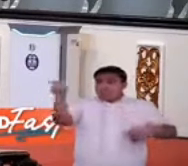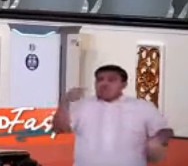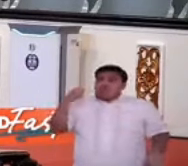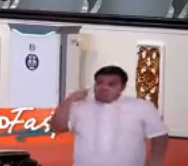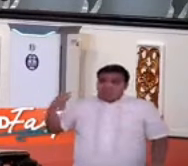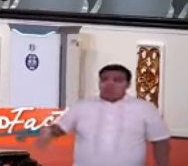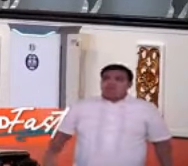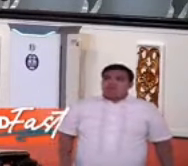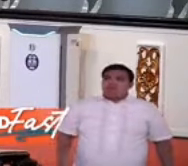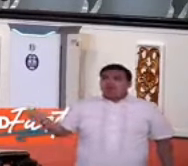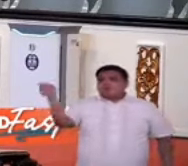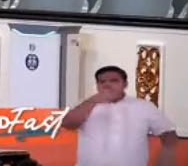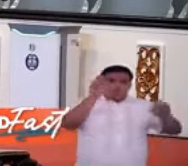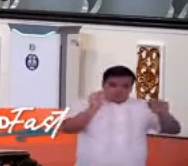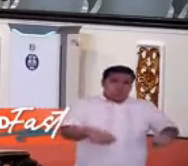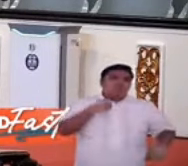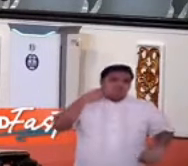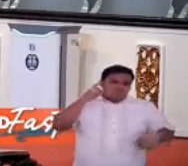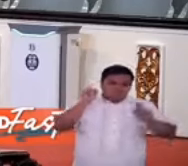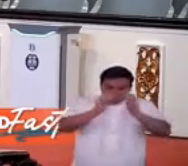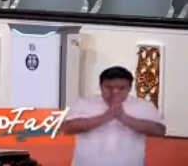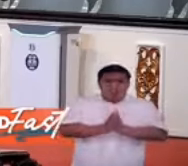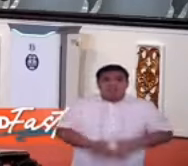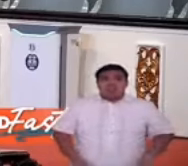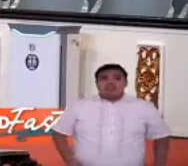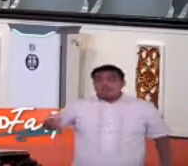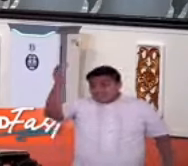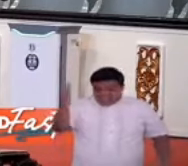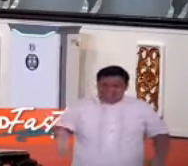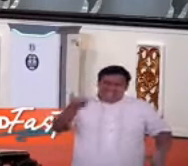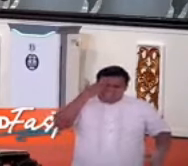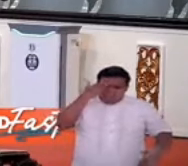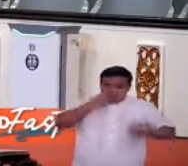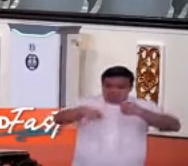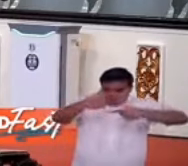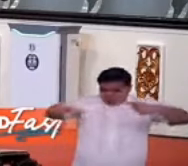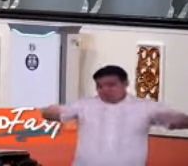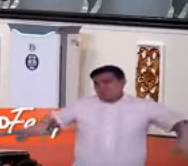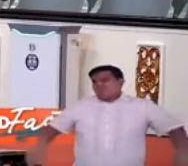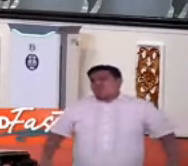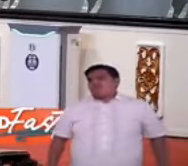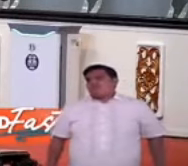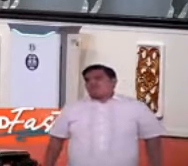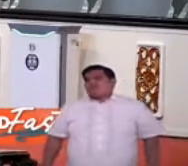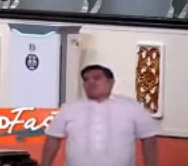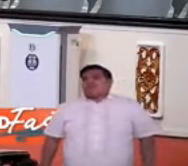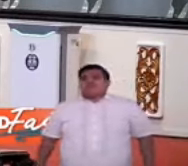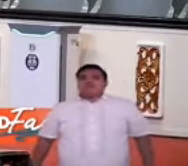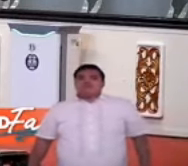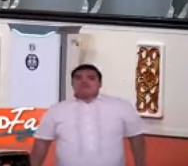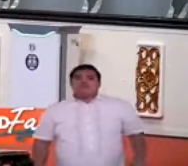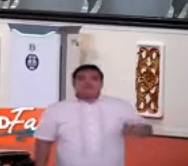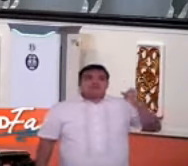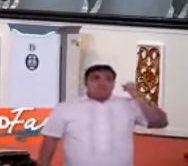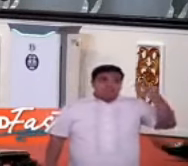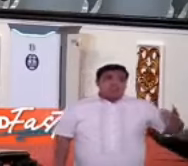Ayog pugsa og English. Kibaw mo, basig siguro nganong init ta. Kay naa siguro yung gaampo, Lord, hell our land.